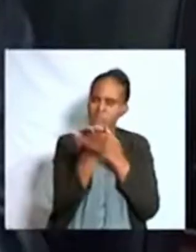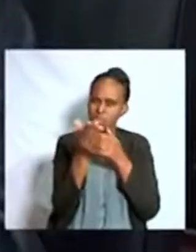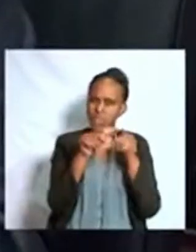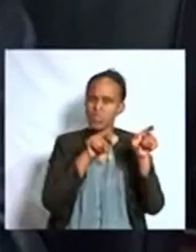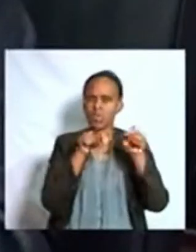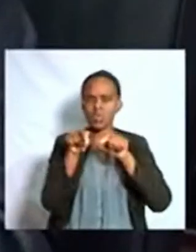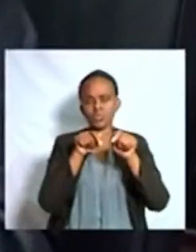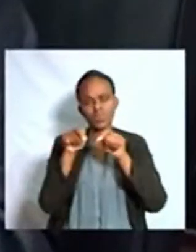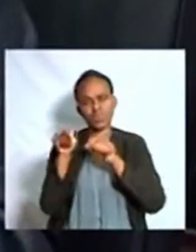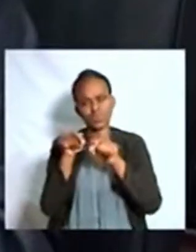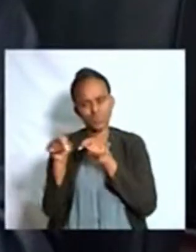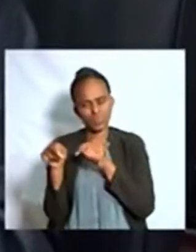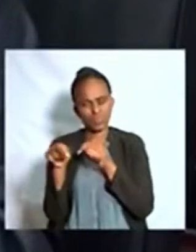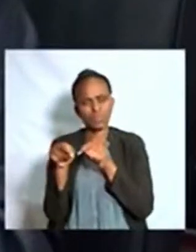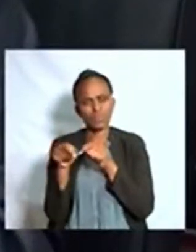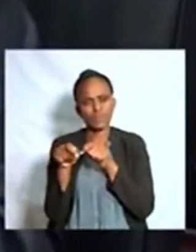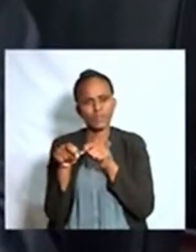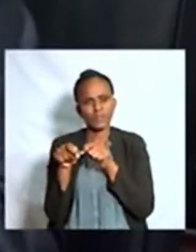regulations?